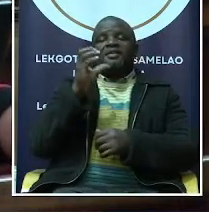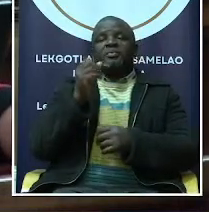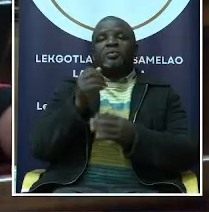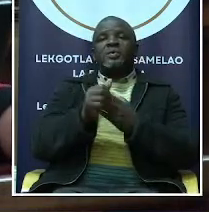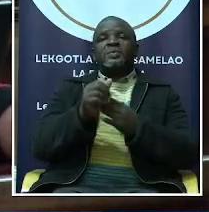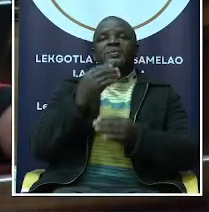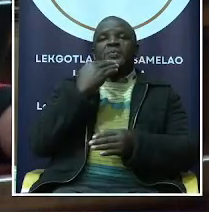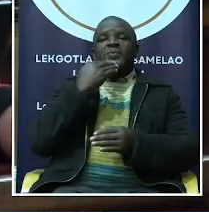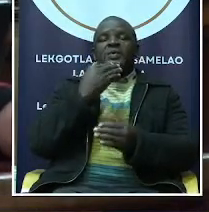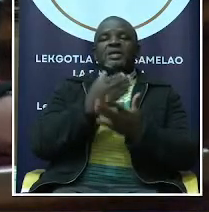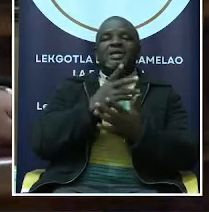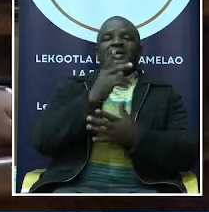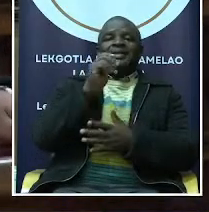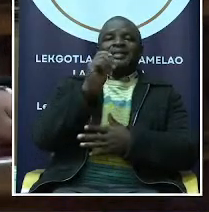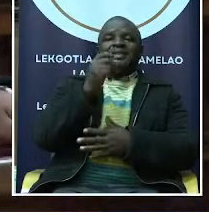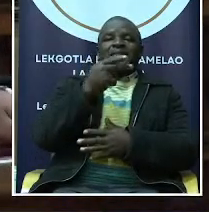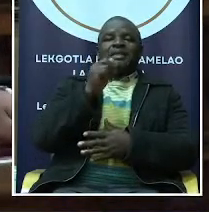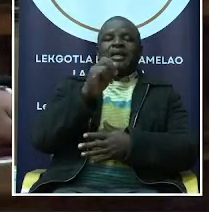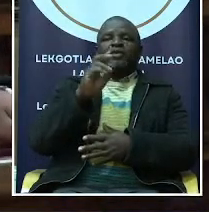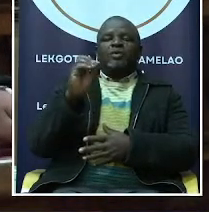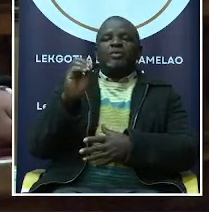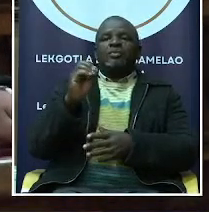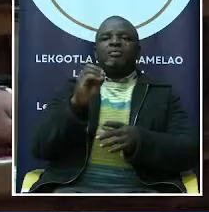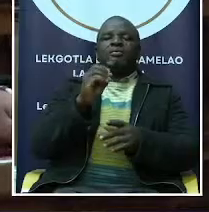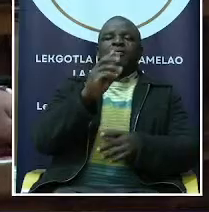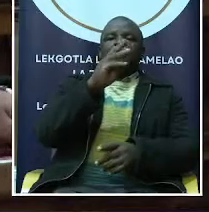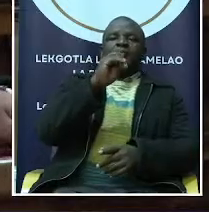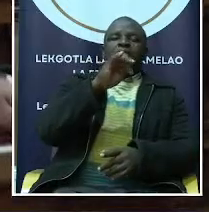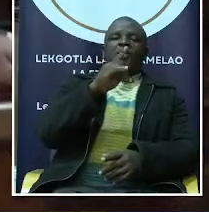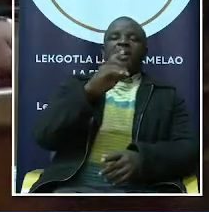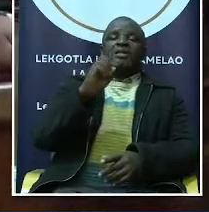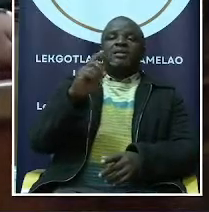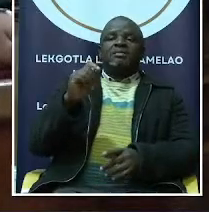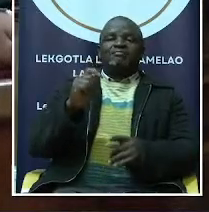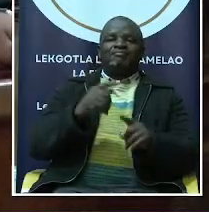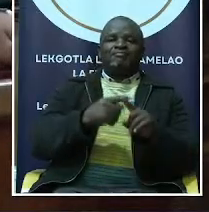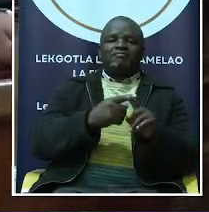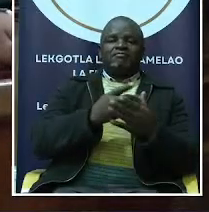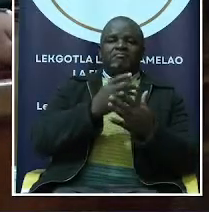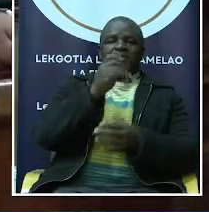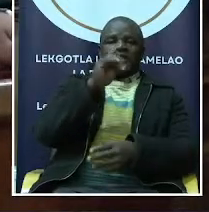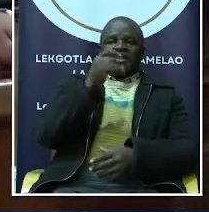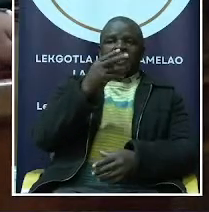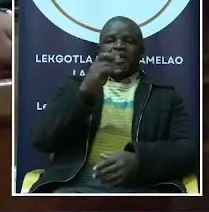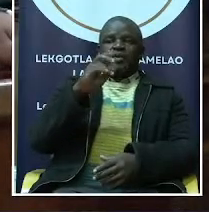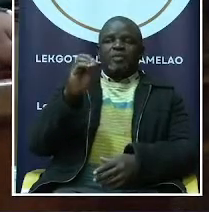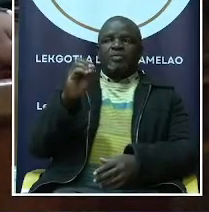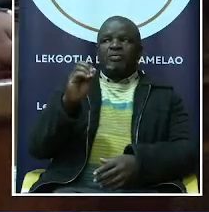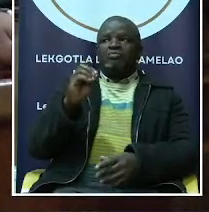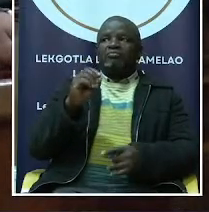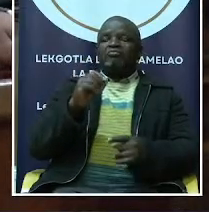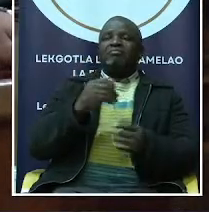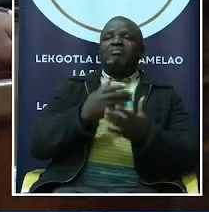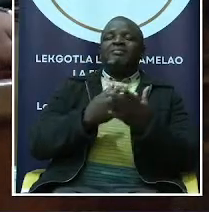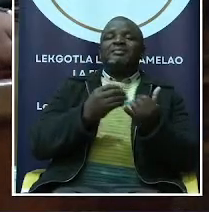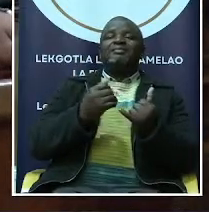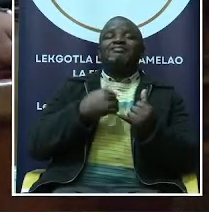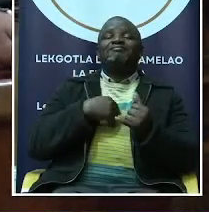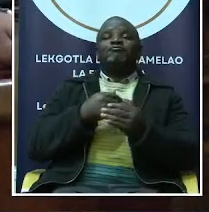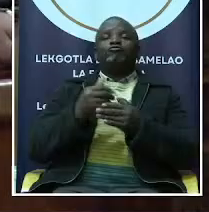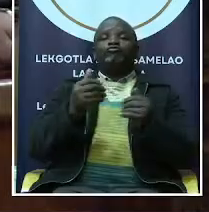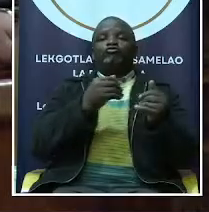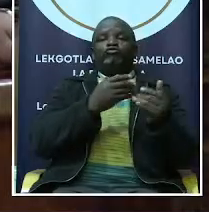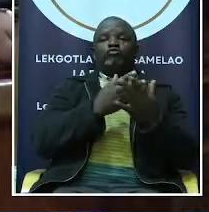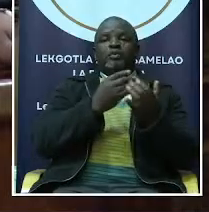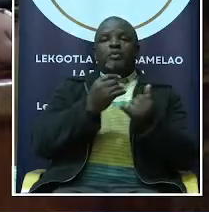Tato Mkatsane and fighter Tebogo Sako. National, it's Commissar Sihle Lonzi and my coordinator, Commissar